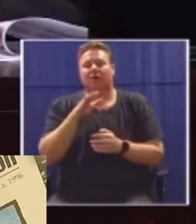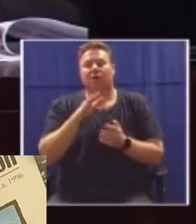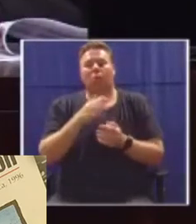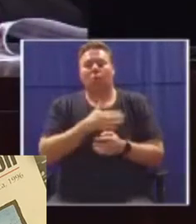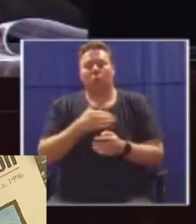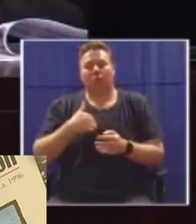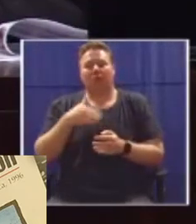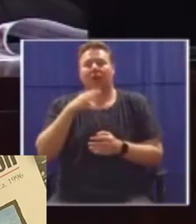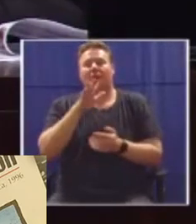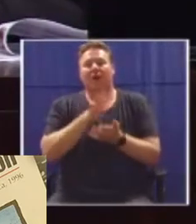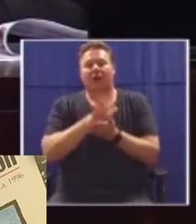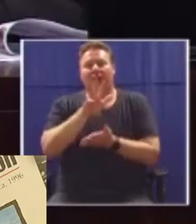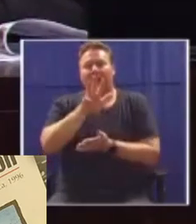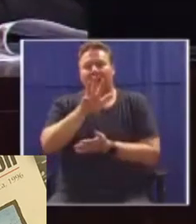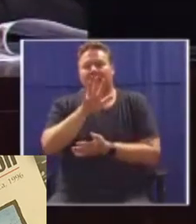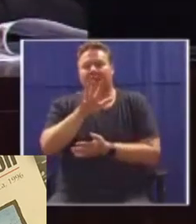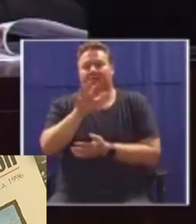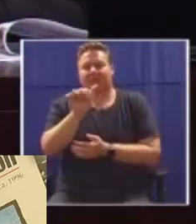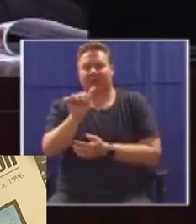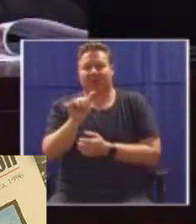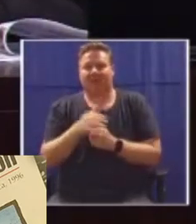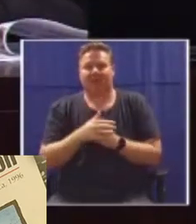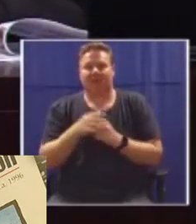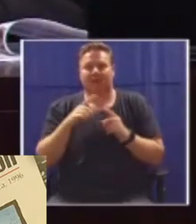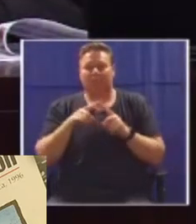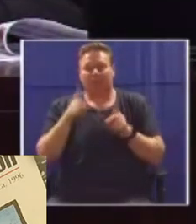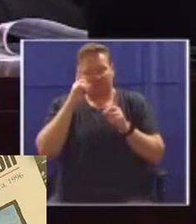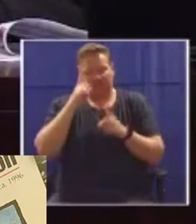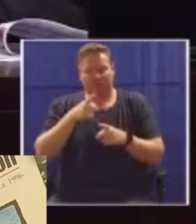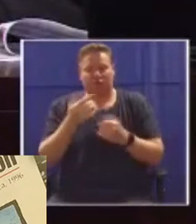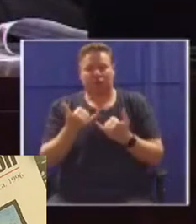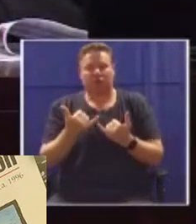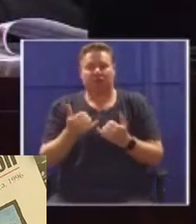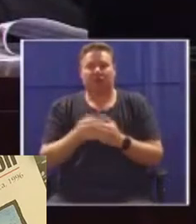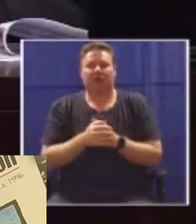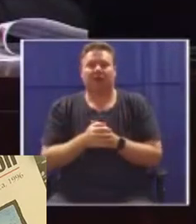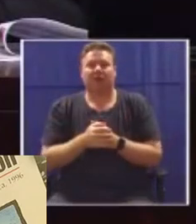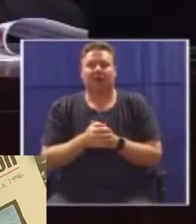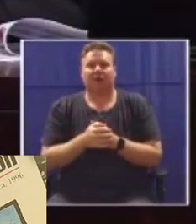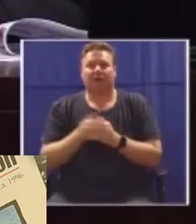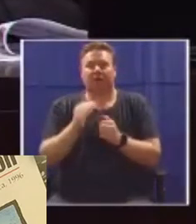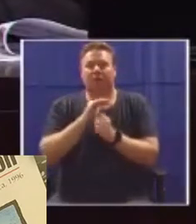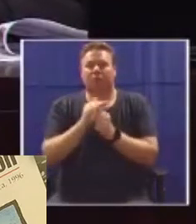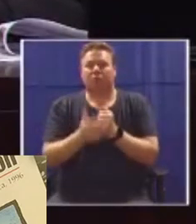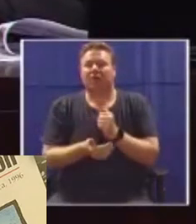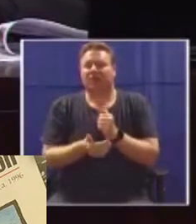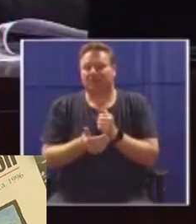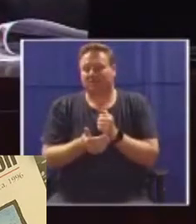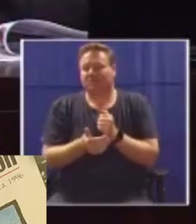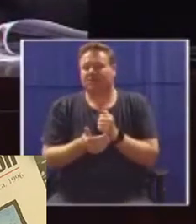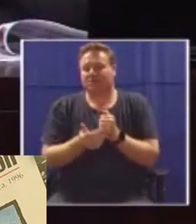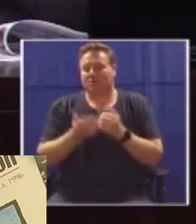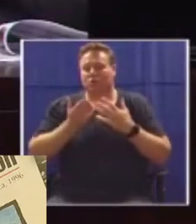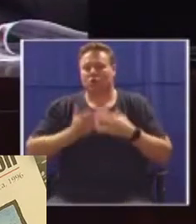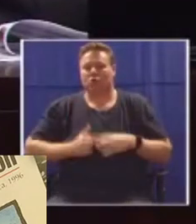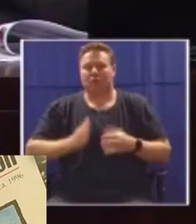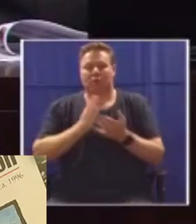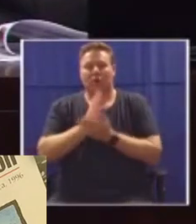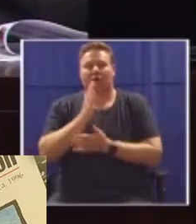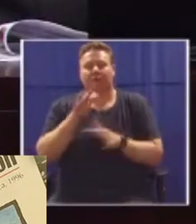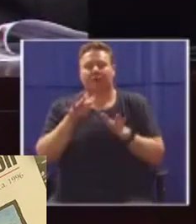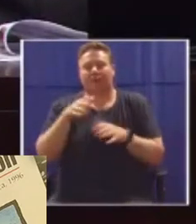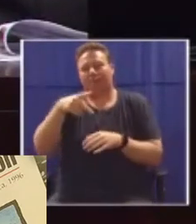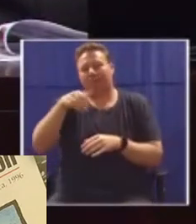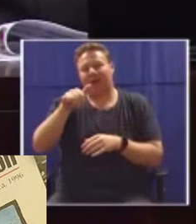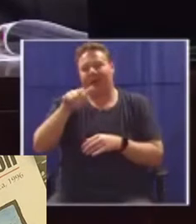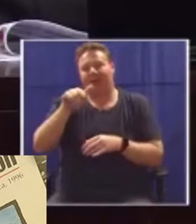1956, but the decision you took today to protect the human rights of the people of